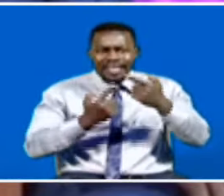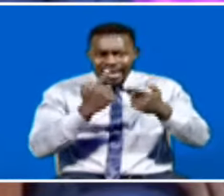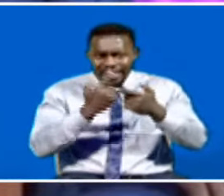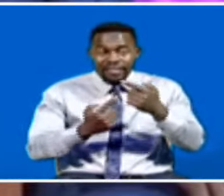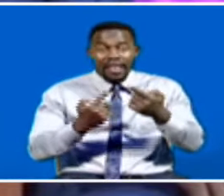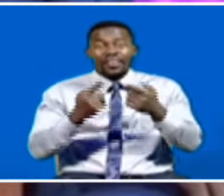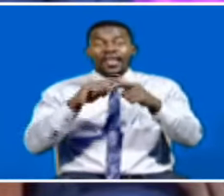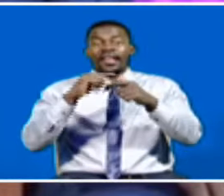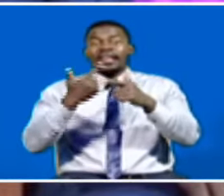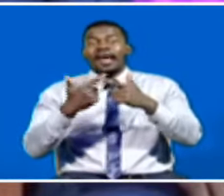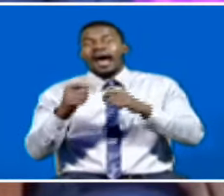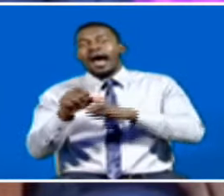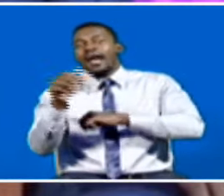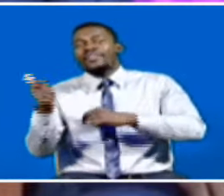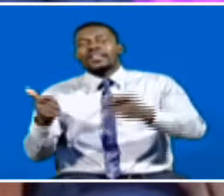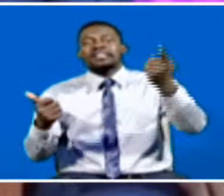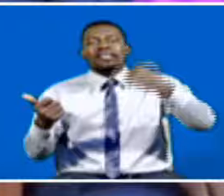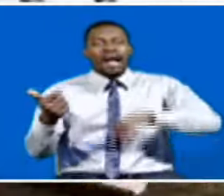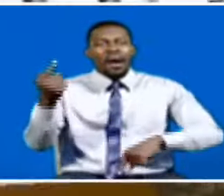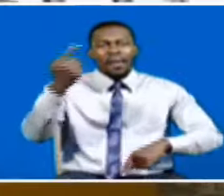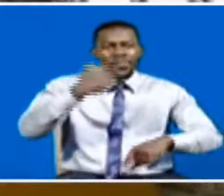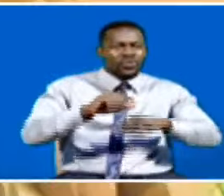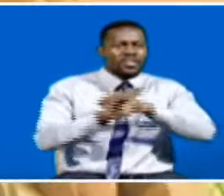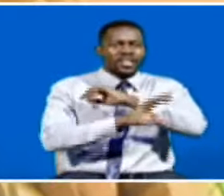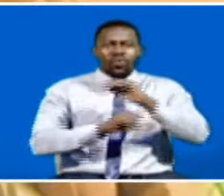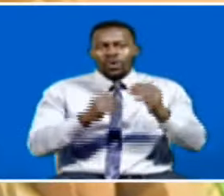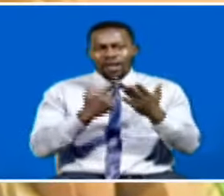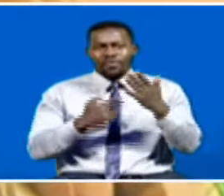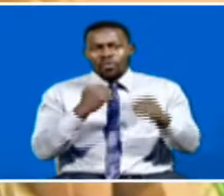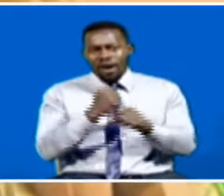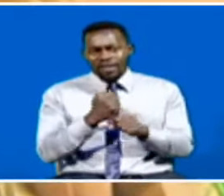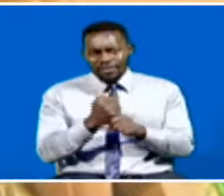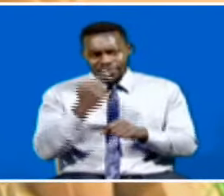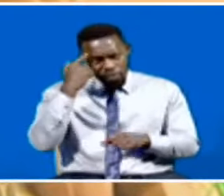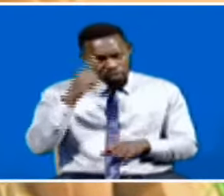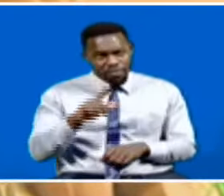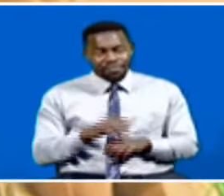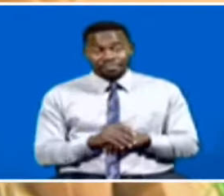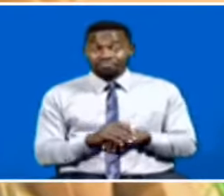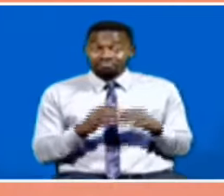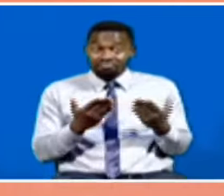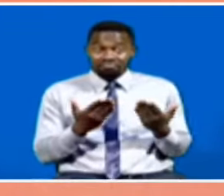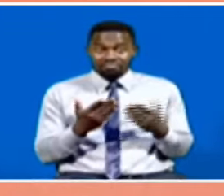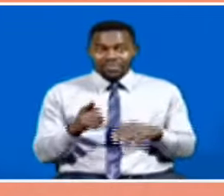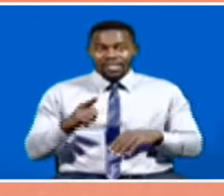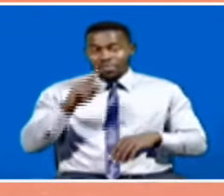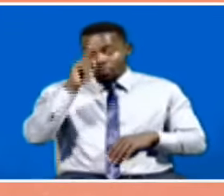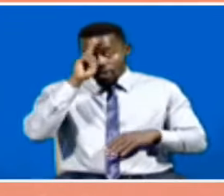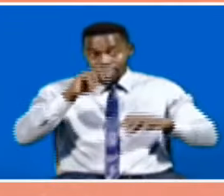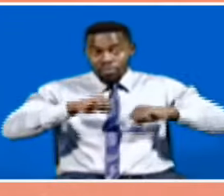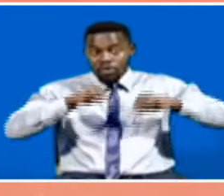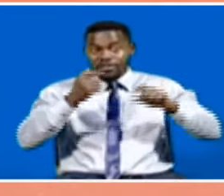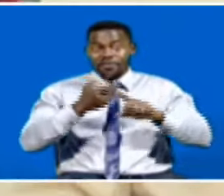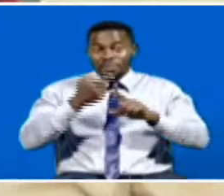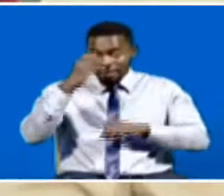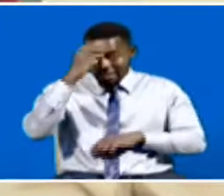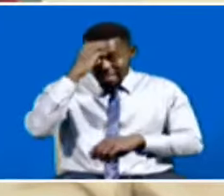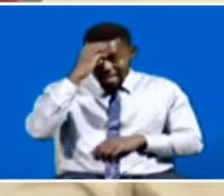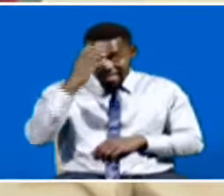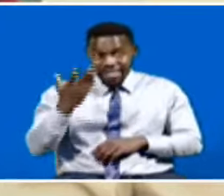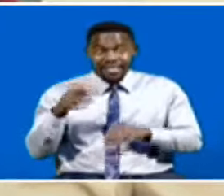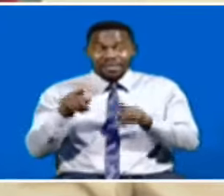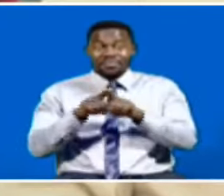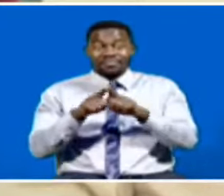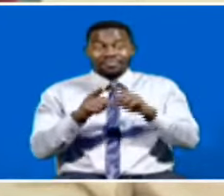came to just steal what I had worked for. Haya basi, kamanda kutoka Kitale anamalizia hoja zake za huba.